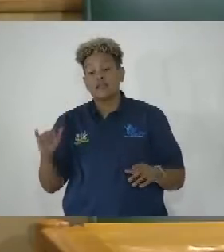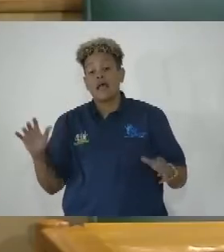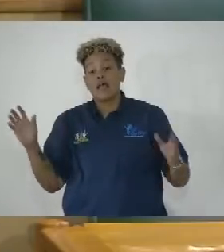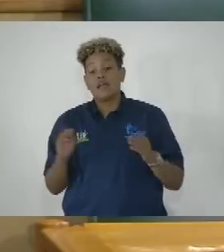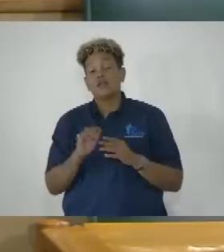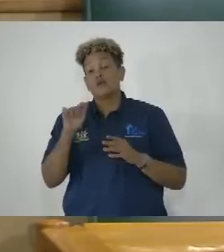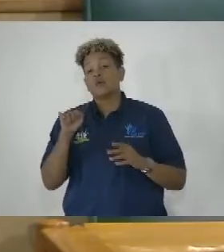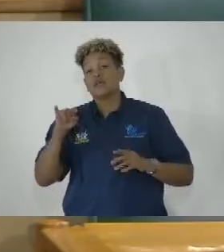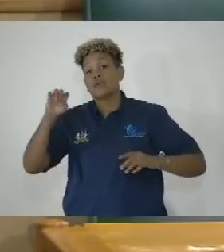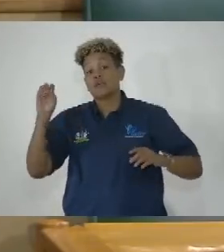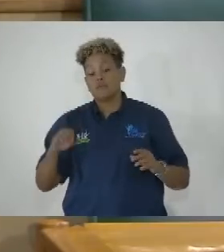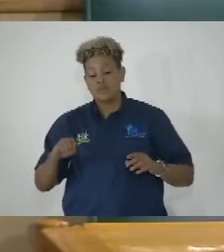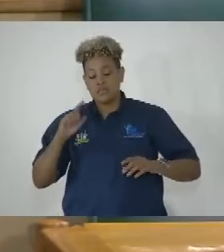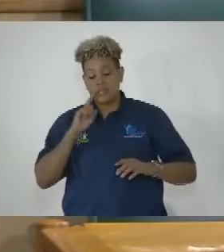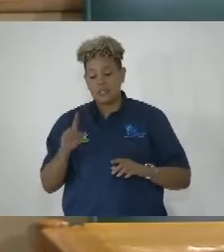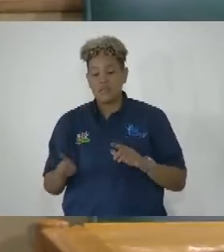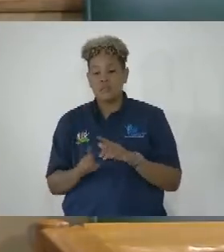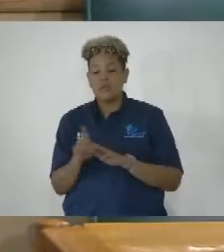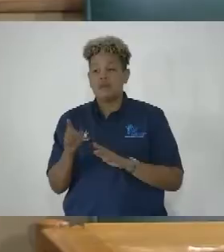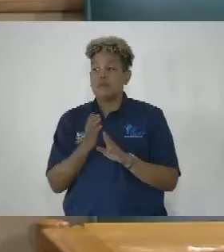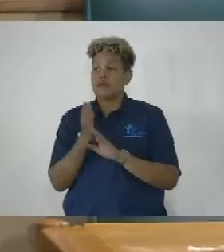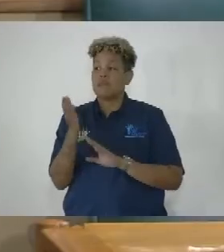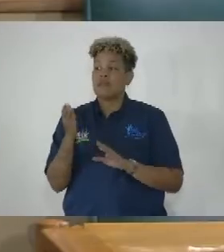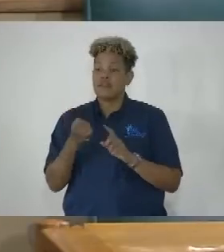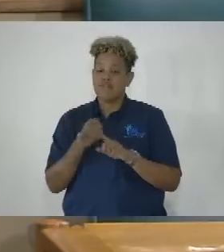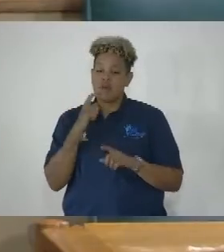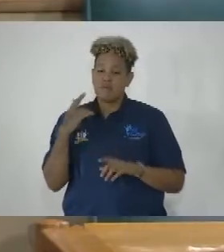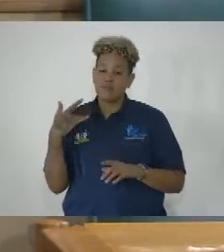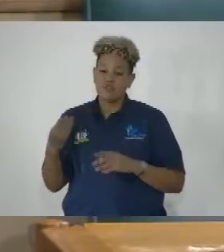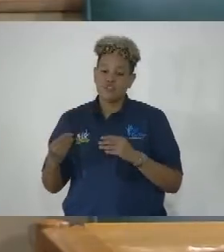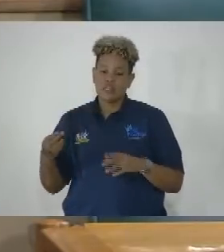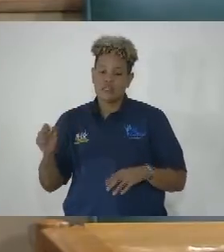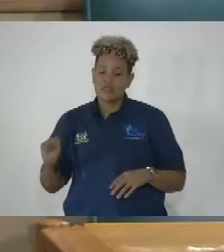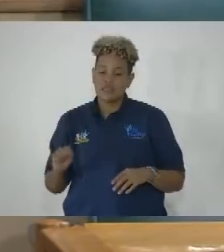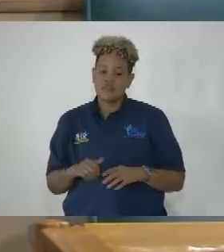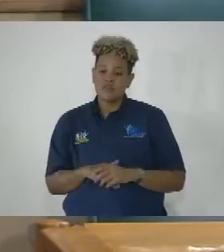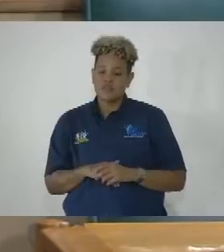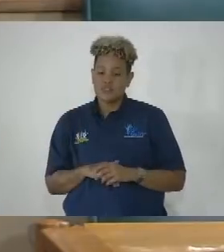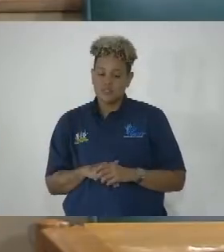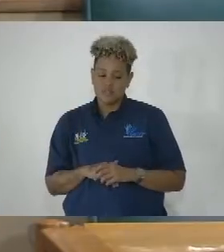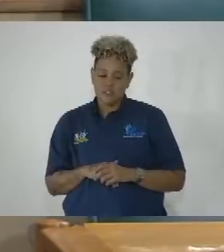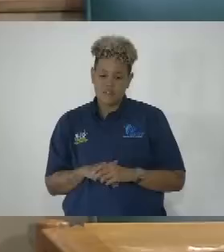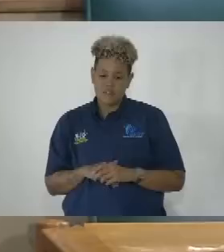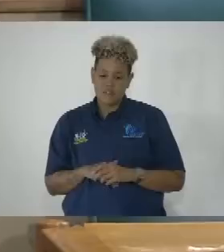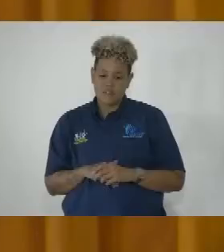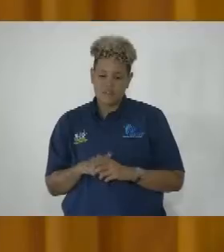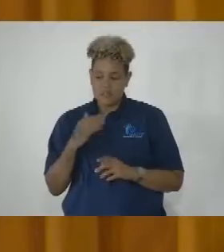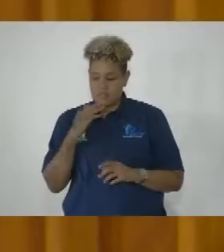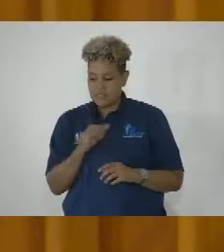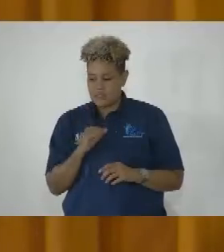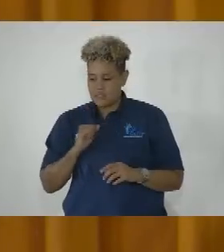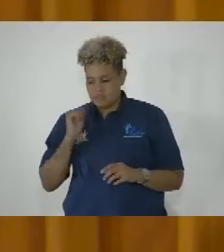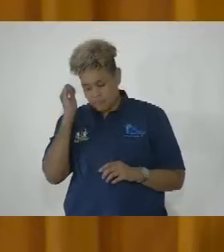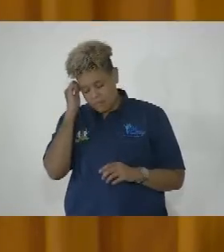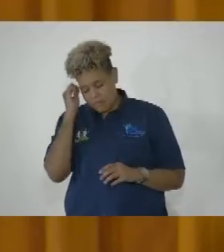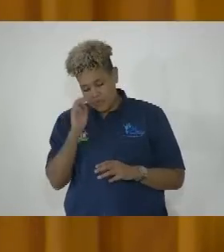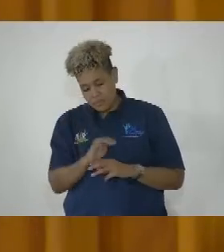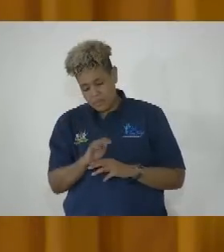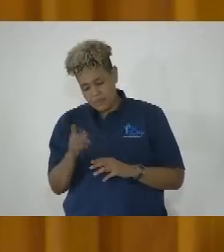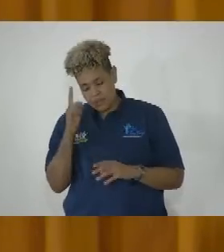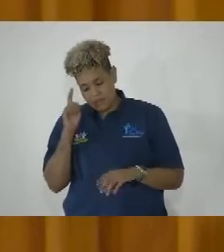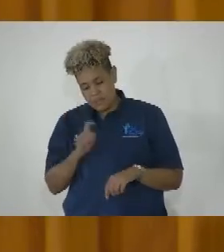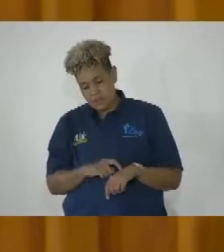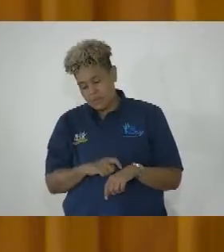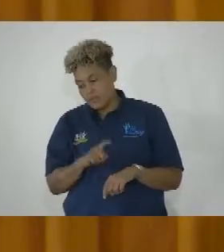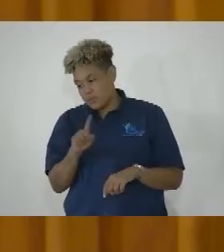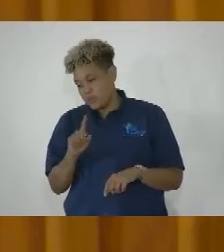28% came mainly from the traditional high schools. Thank you very much, Senator Bunting. Minister is asking that we